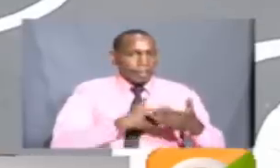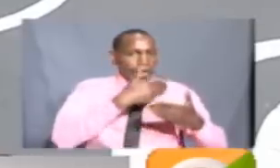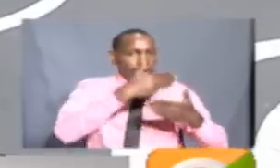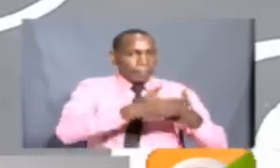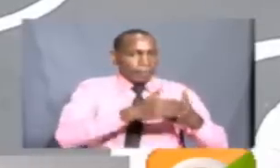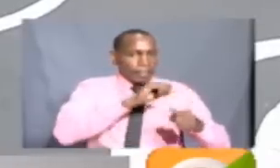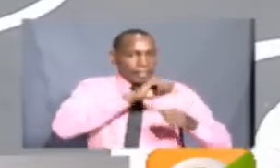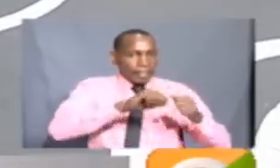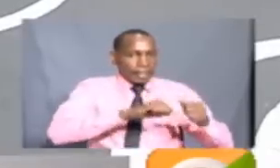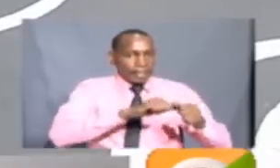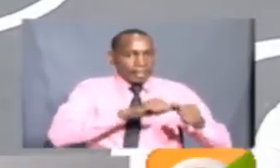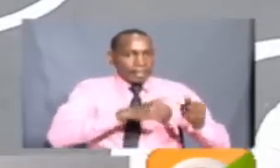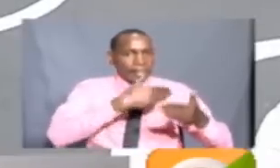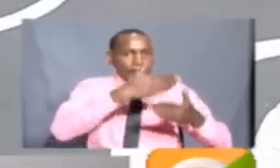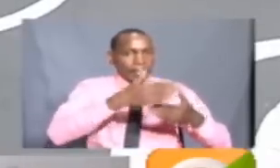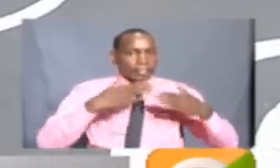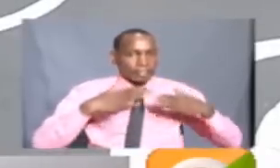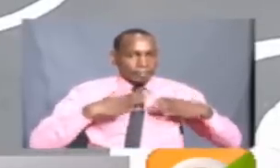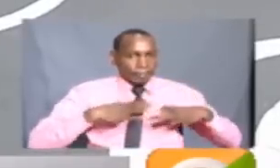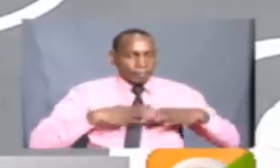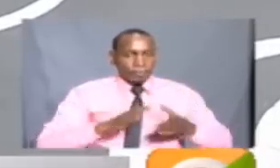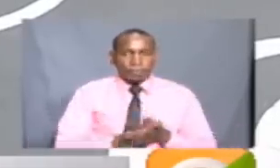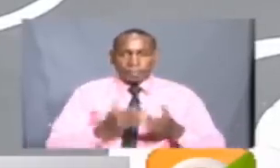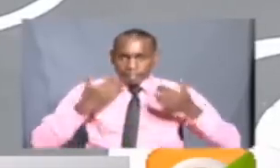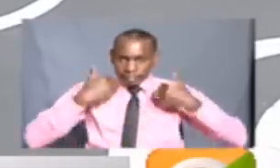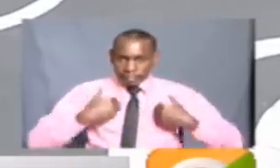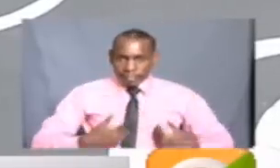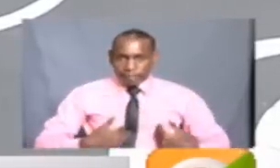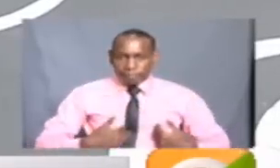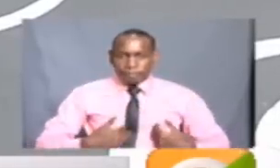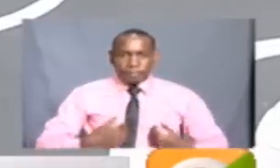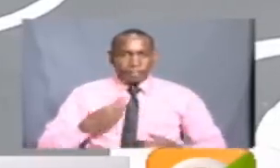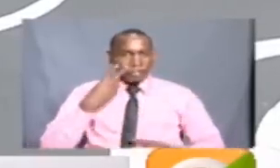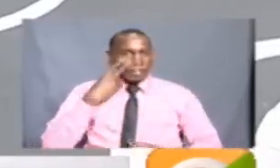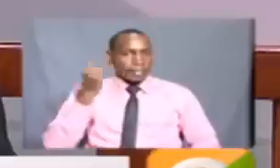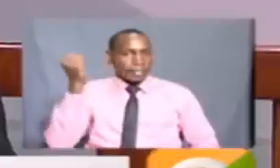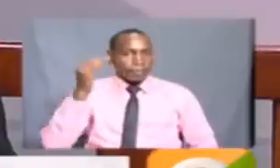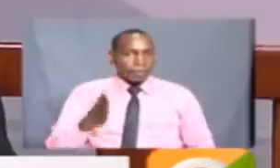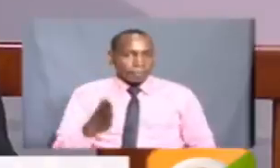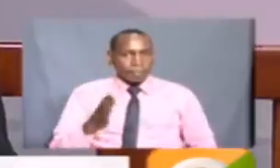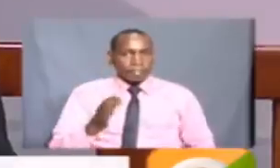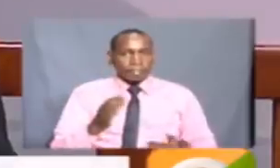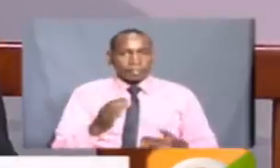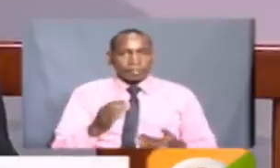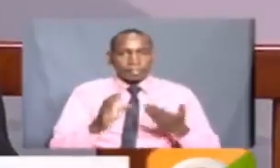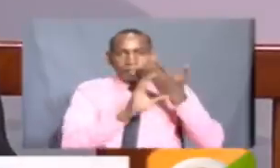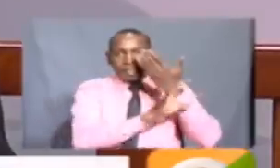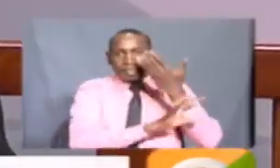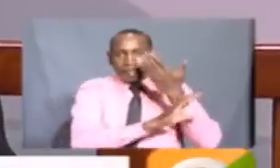generation. Enough said. As for me, I only see politicians in my country.